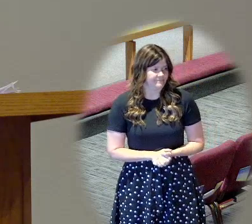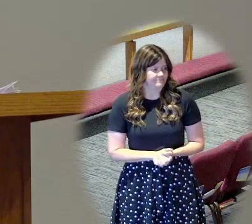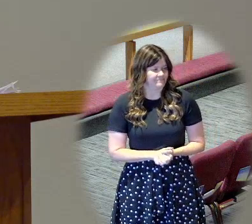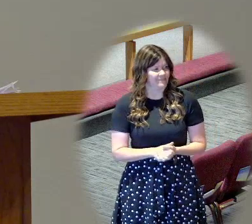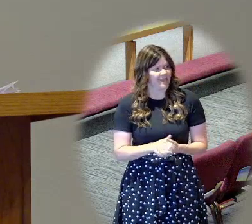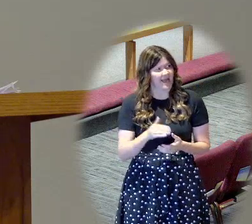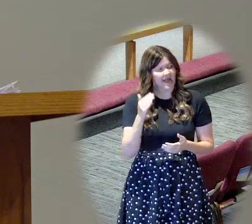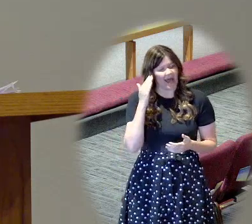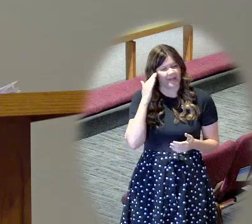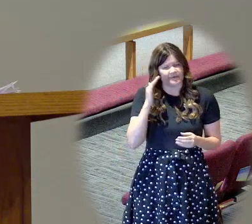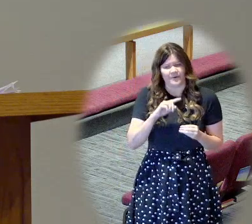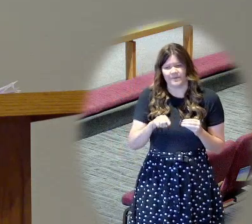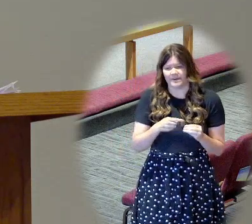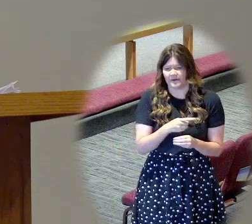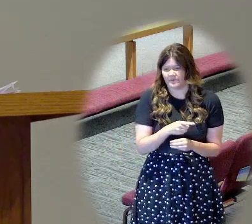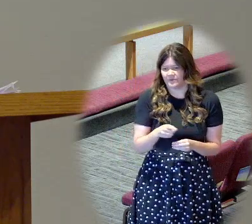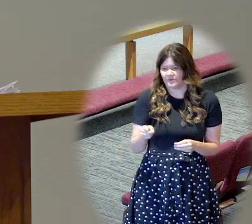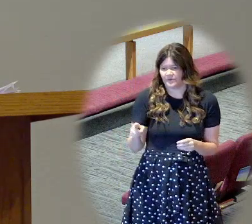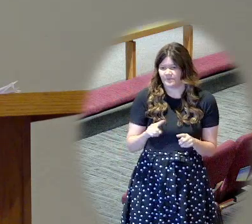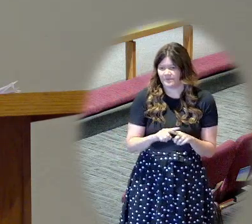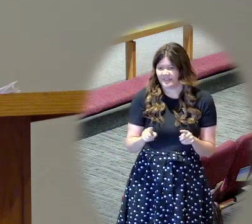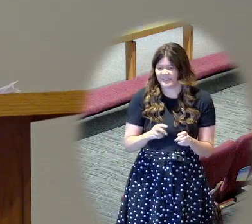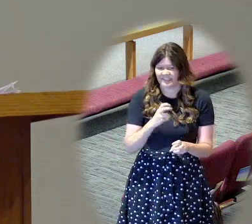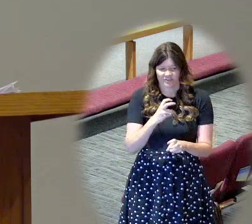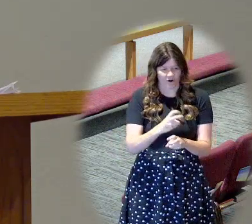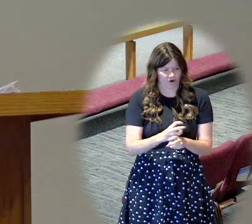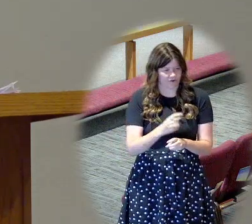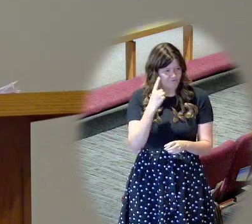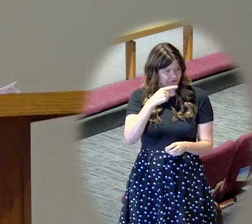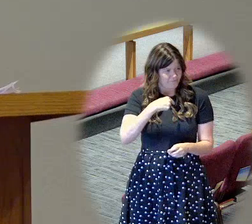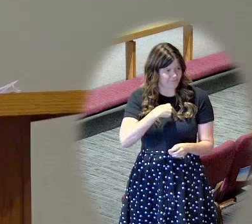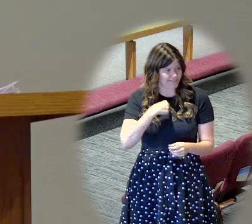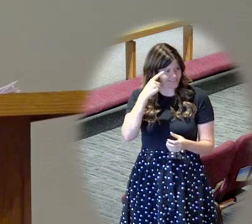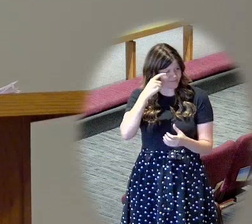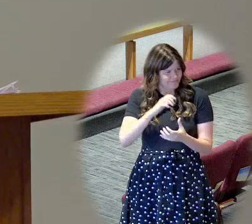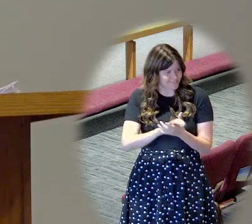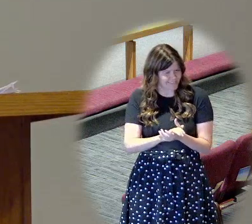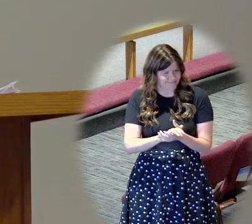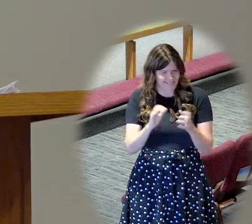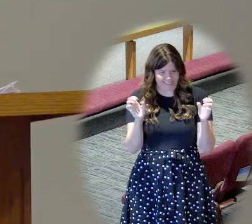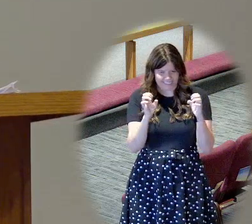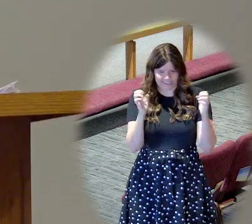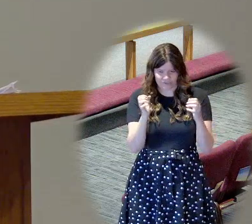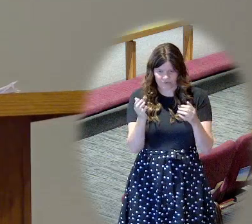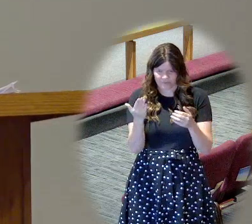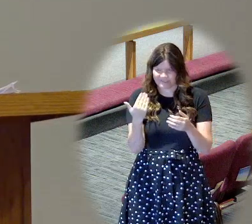I don't know about you, but it's hard for me to believe that Easter was 7 weeks ago already.